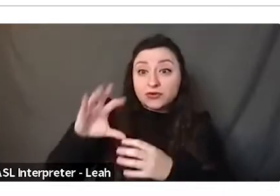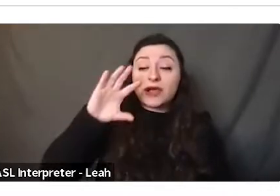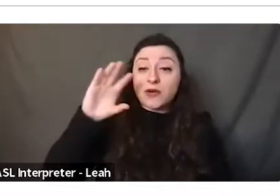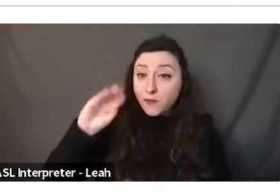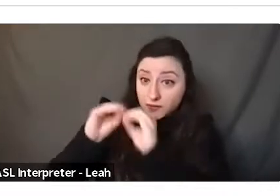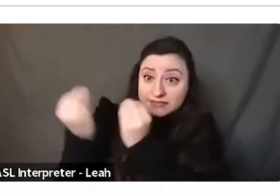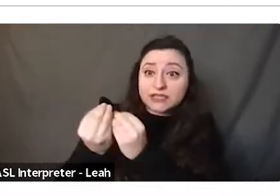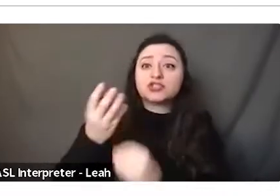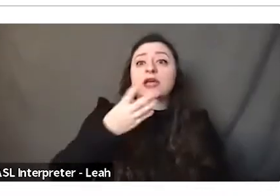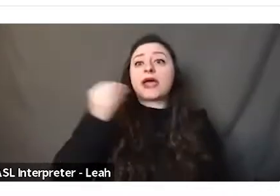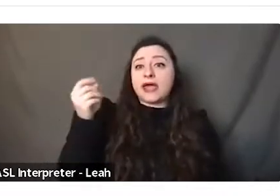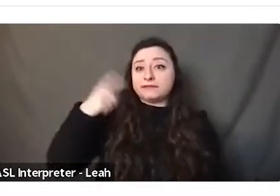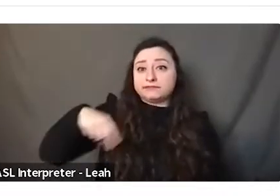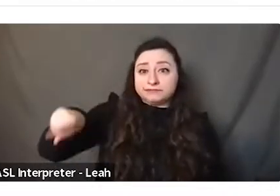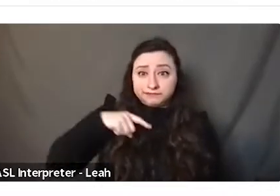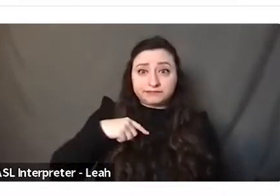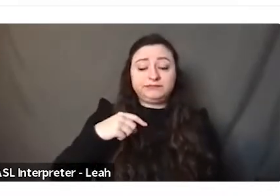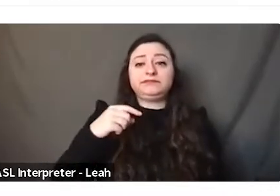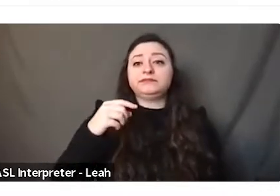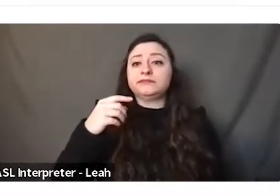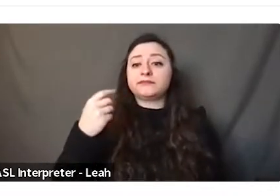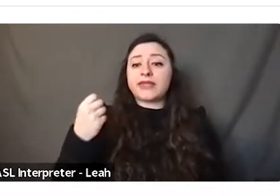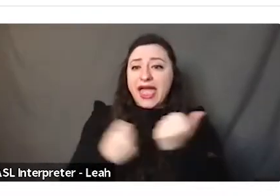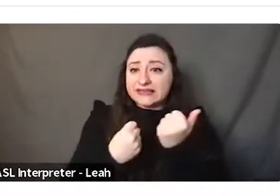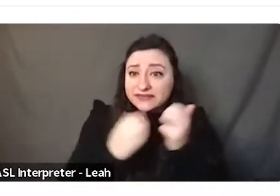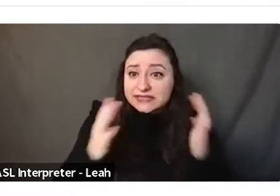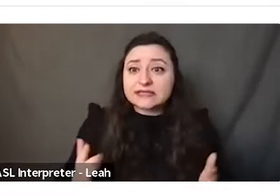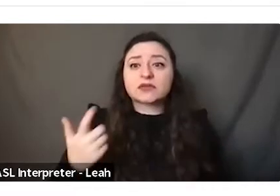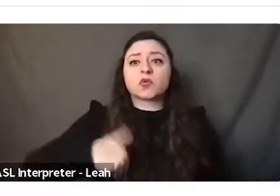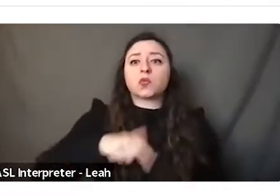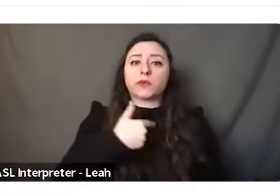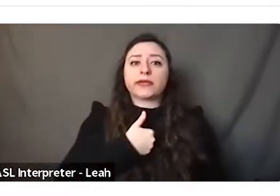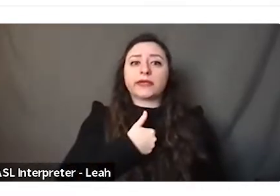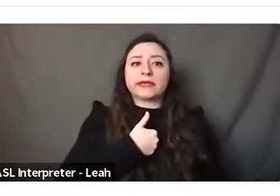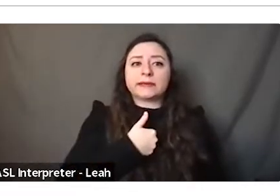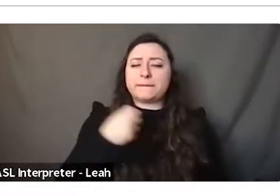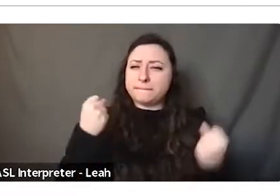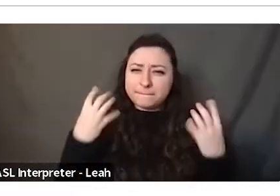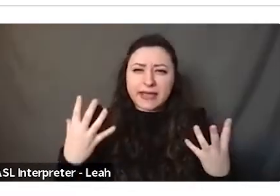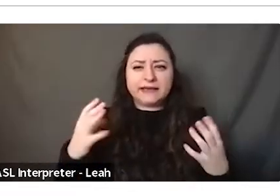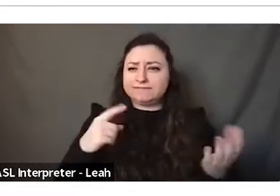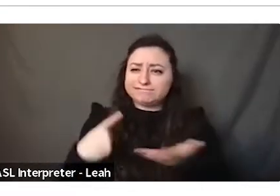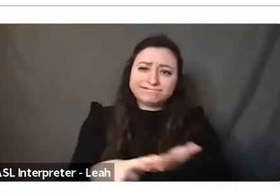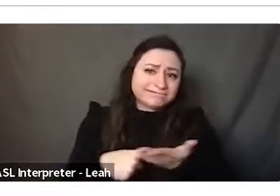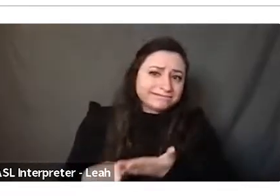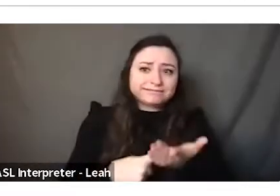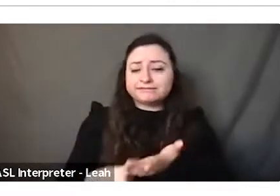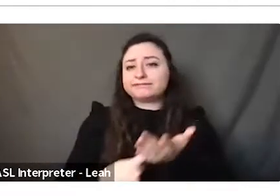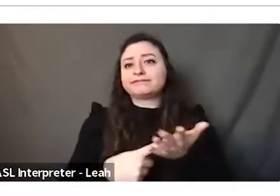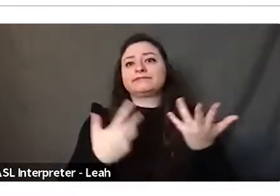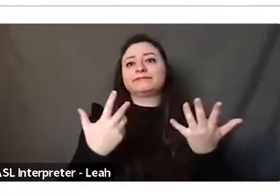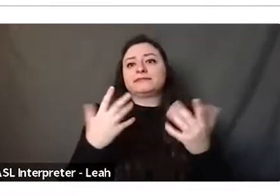at Model Activist, we were in many conversations